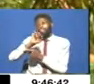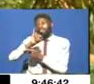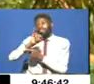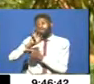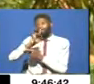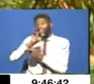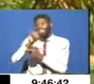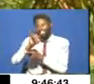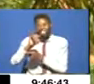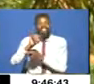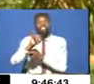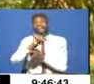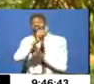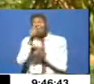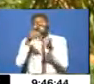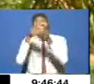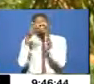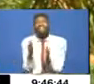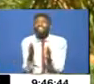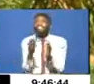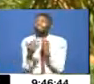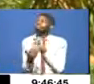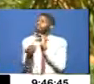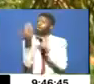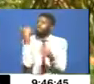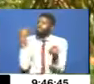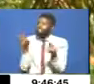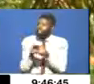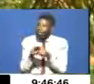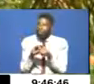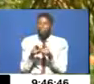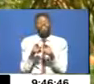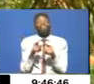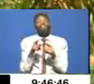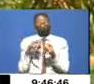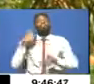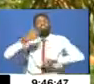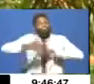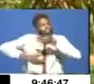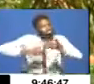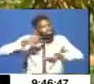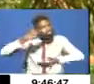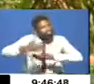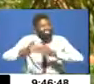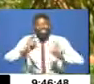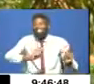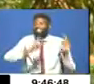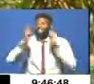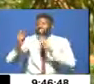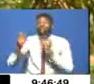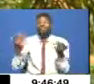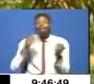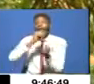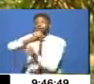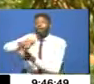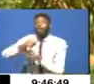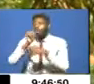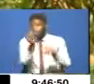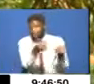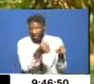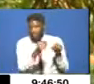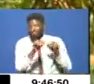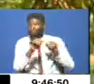and other leaders at the time. From there, I was transferred to Homa Bay